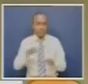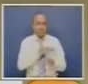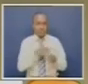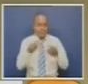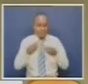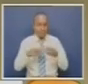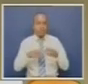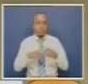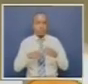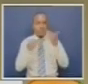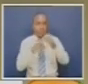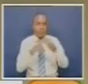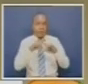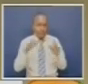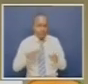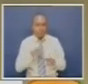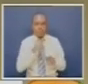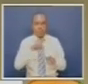deadline. The committee has to give us